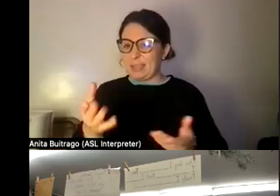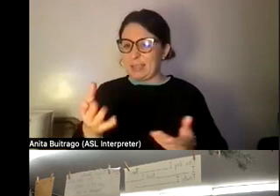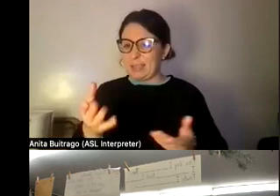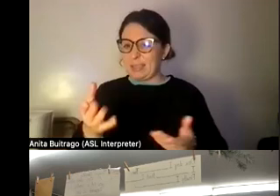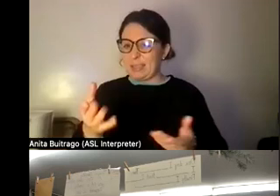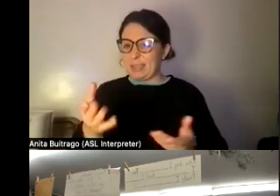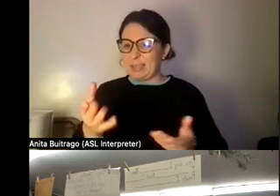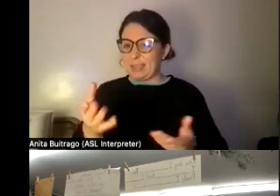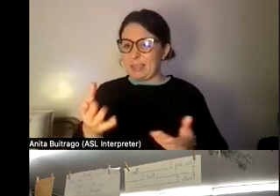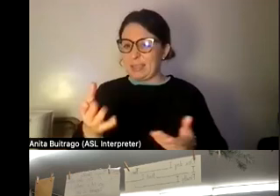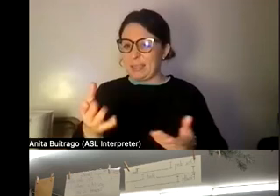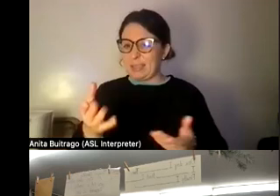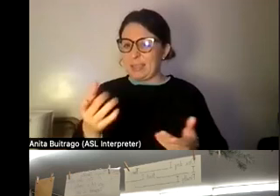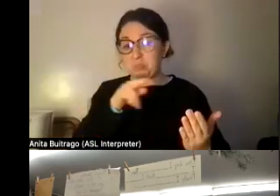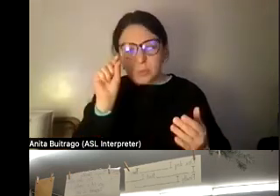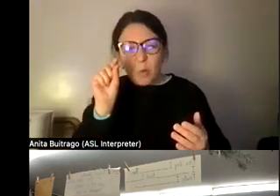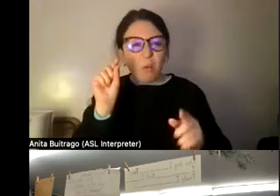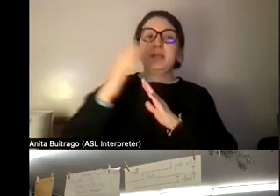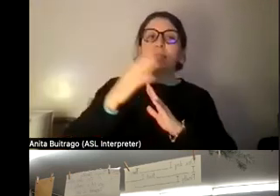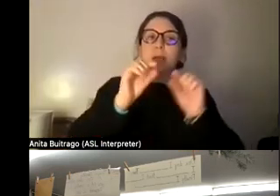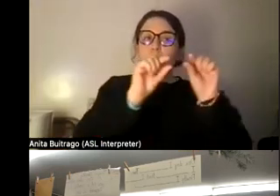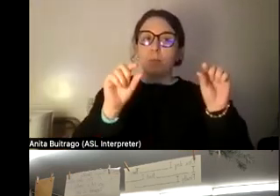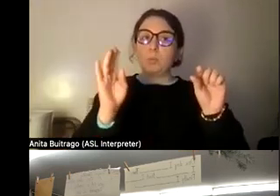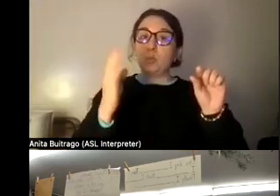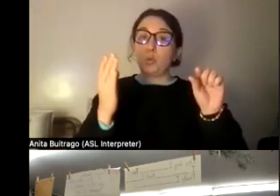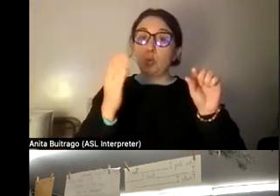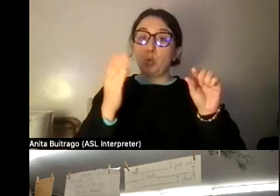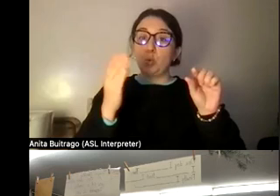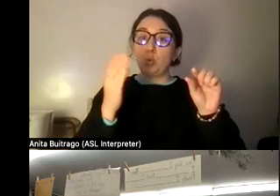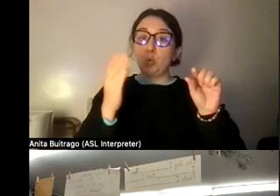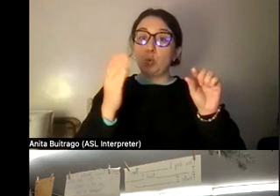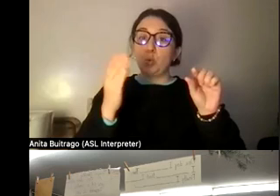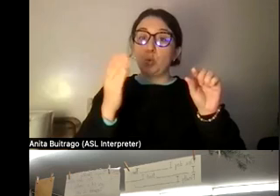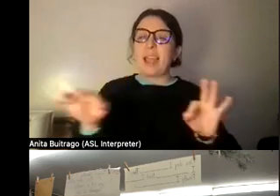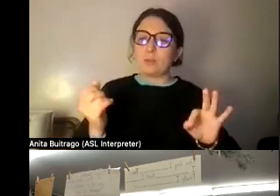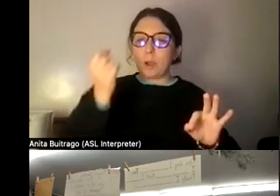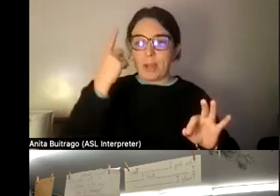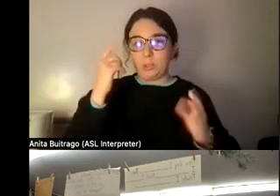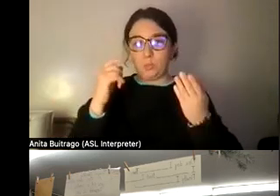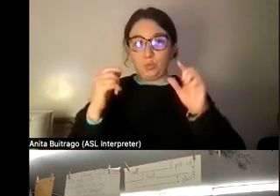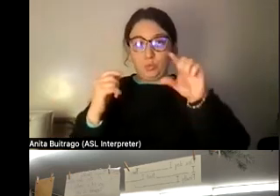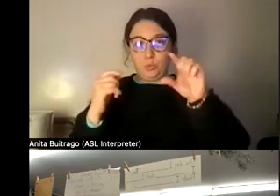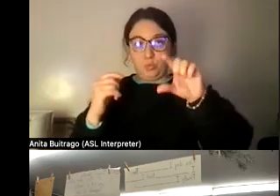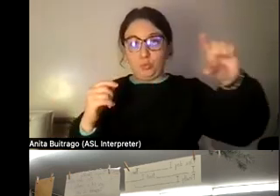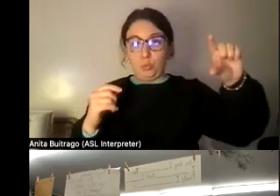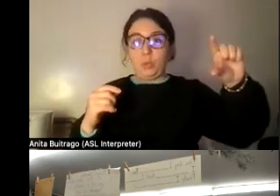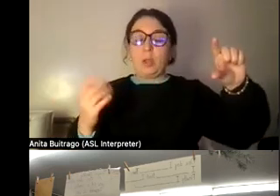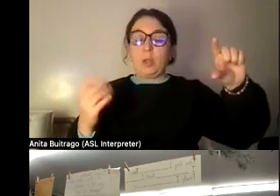The top part with the blue twines is the language comprehension part, and that includes background